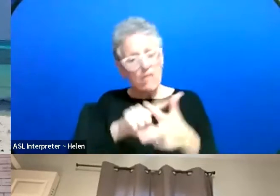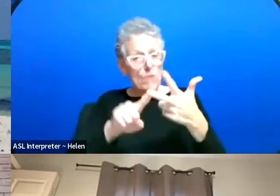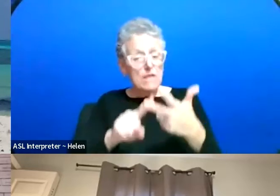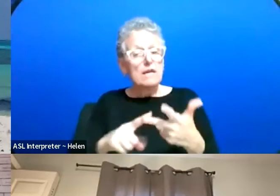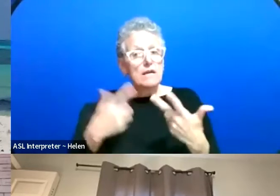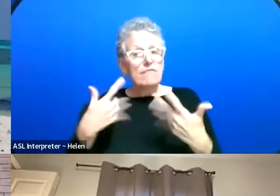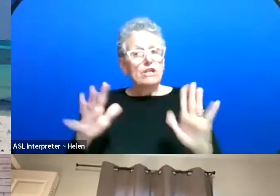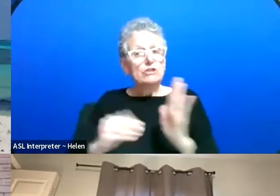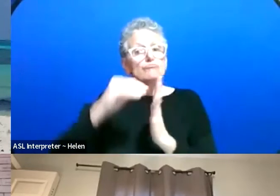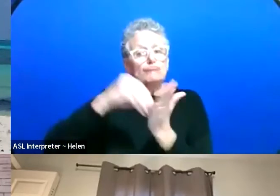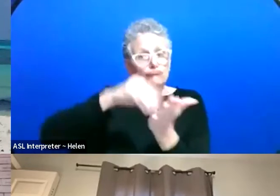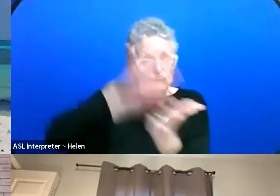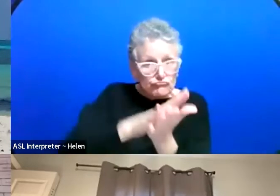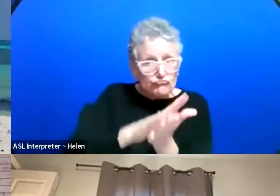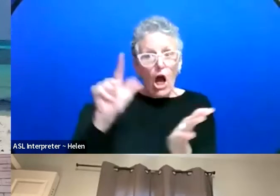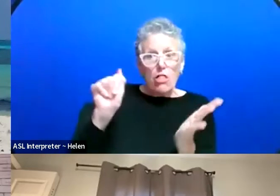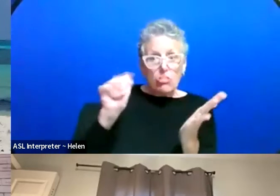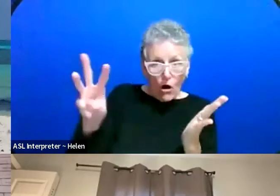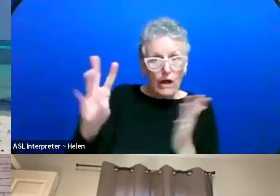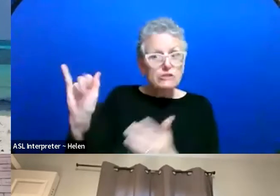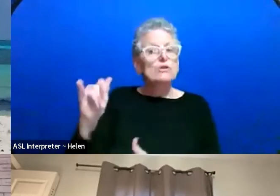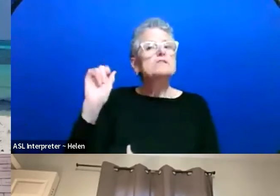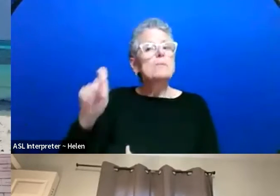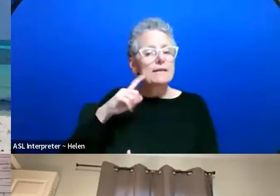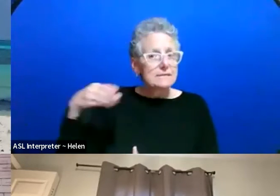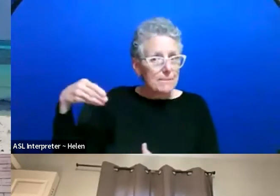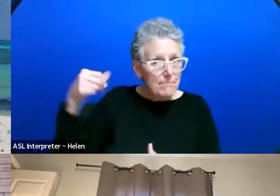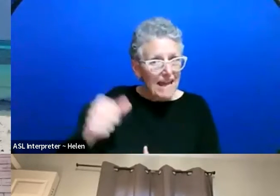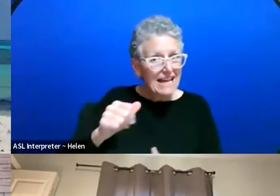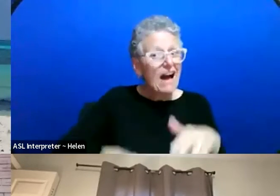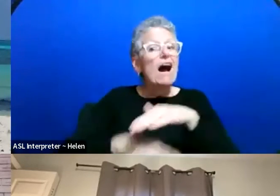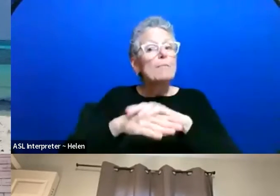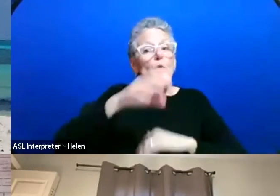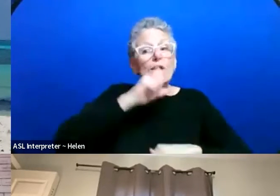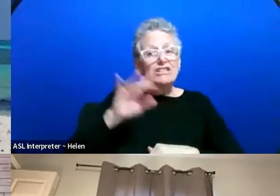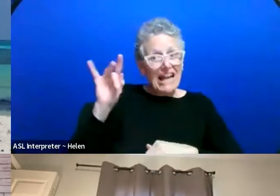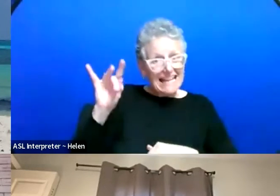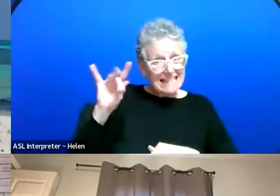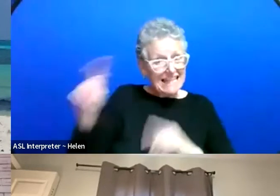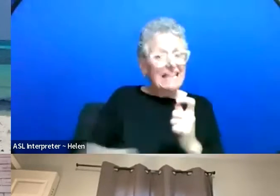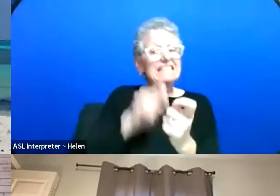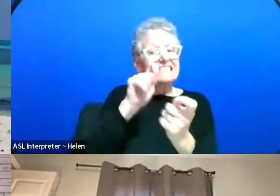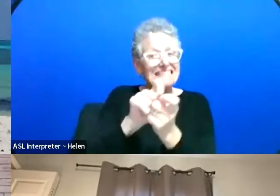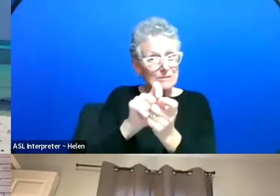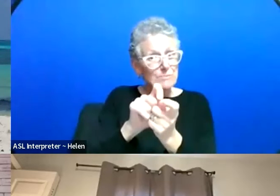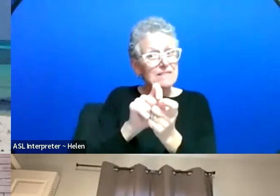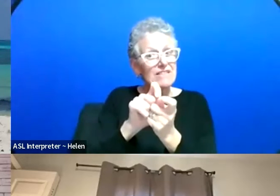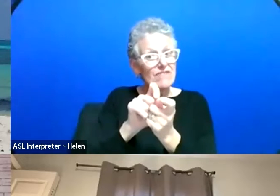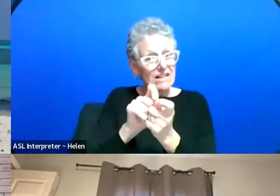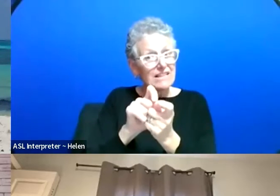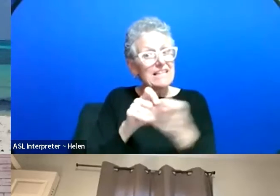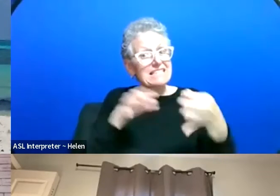actually written into law that insurances will provide up to age 18 and include very specifically in the definitions of